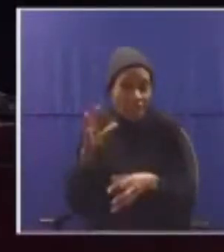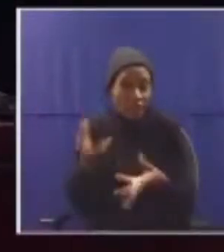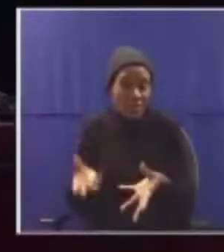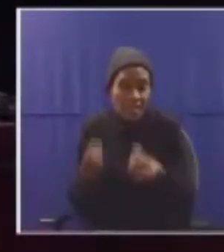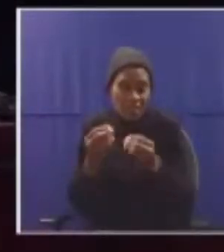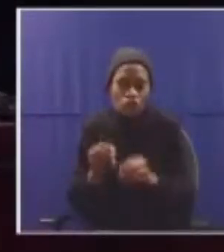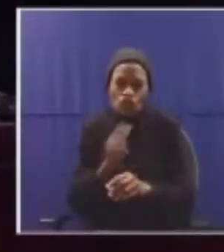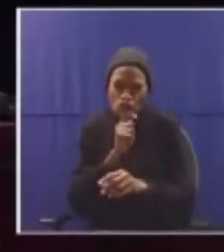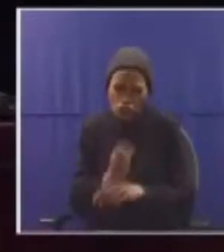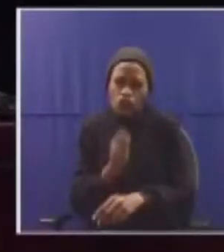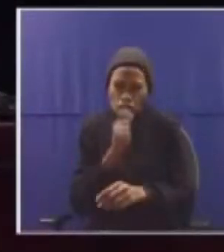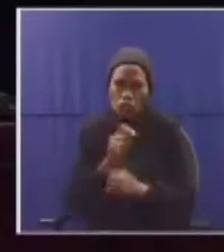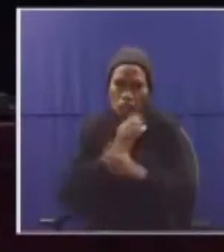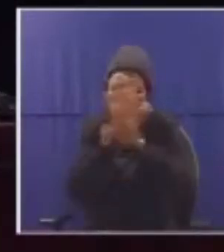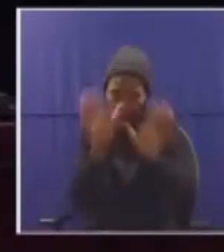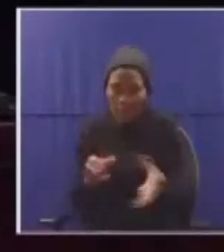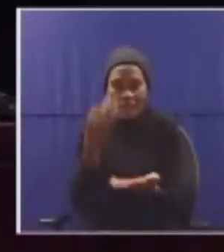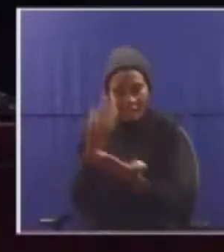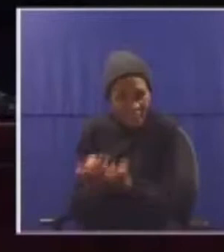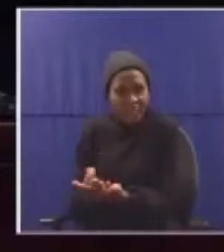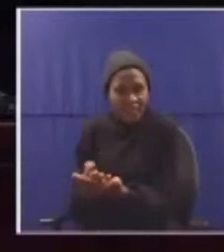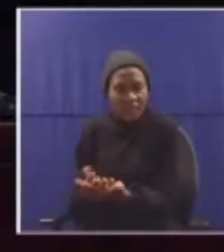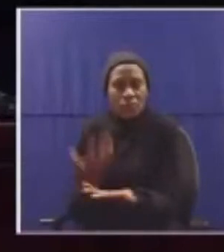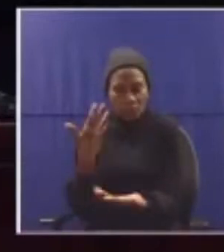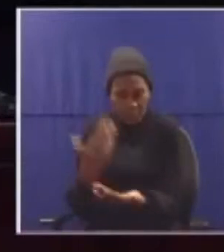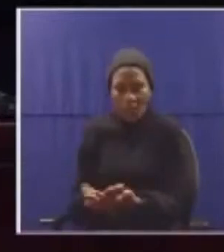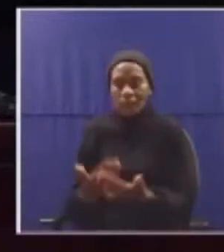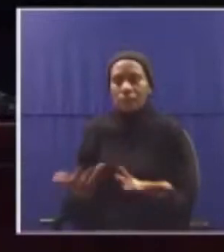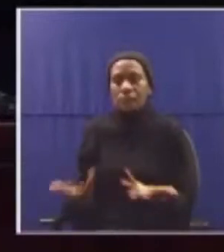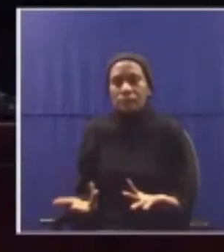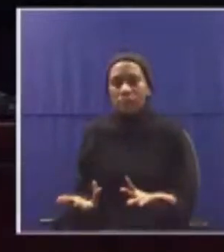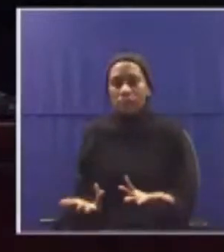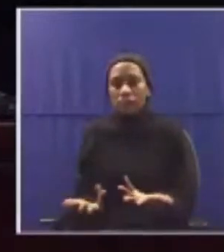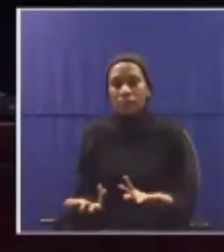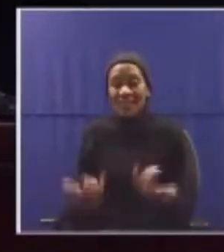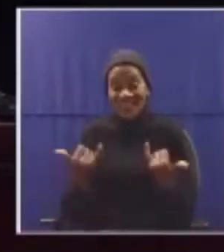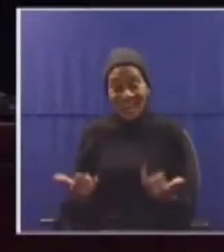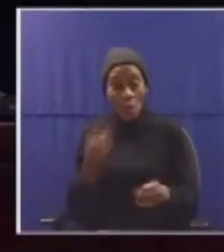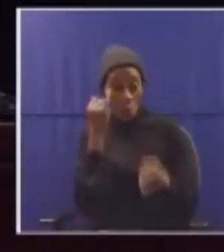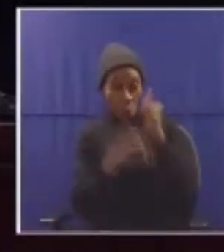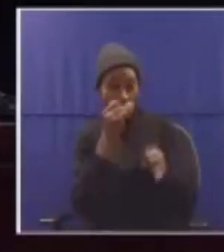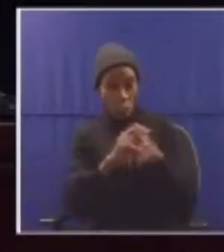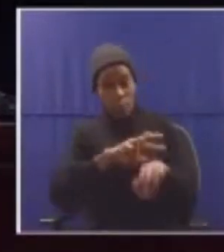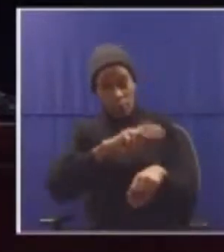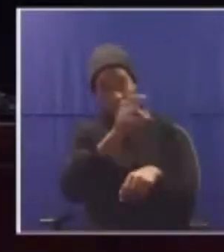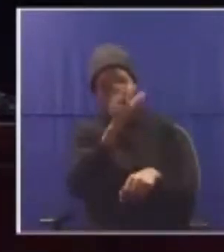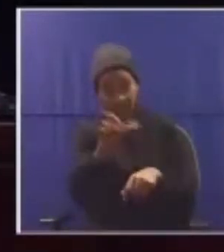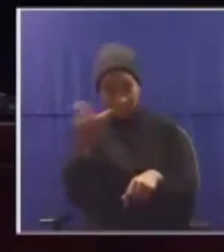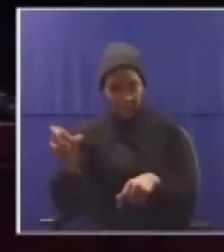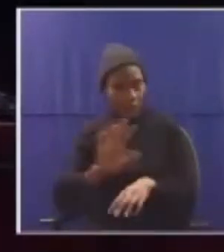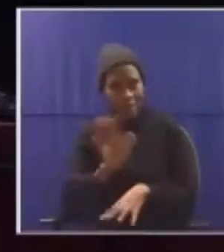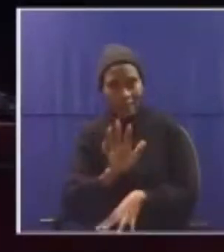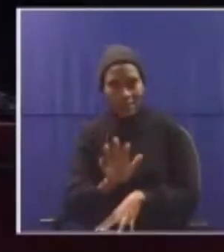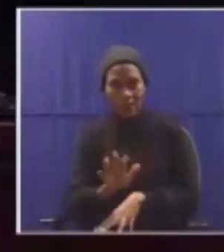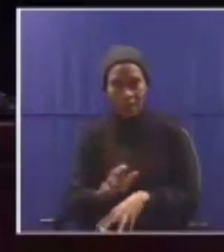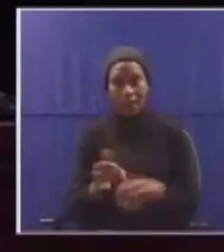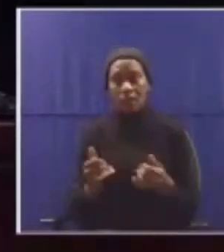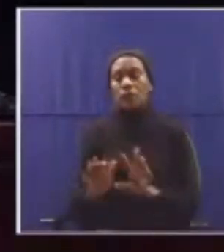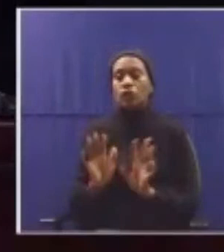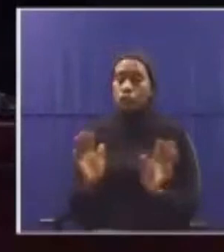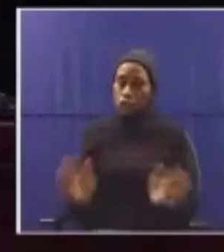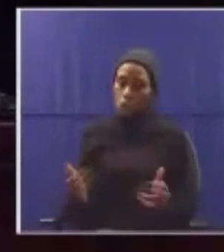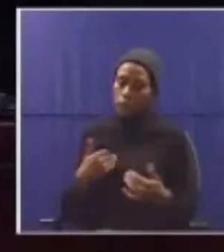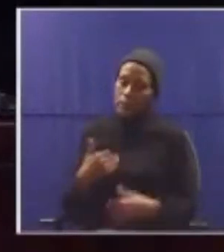table so that we don't accuse anybody wrongly. So for now, I want to leave it at that to